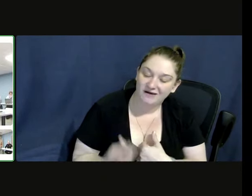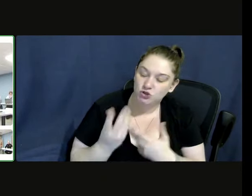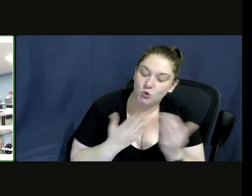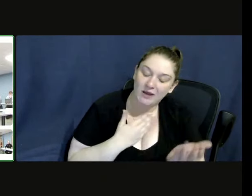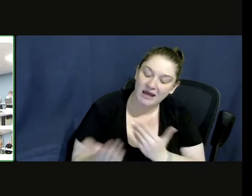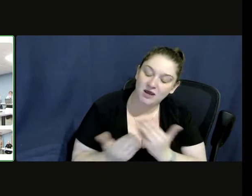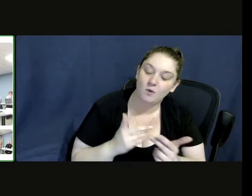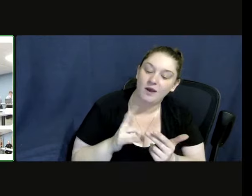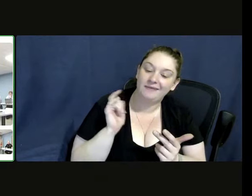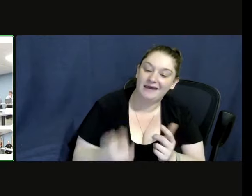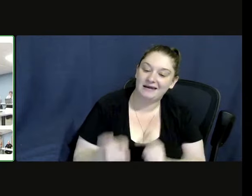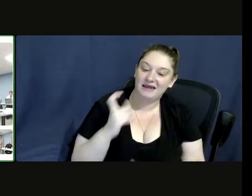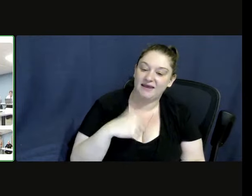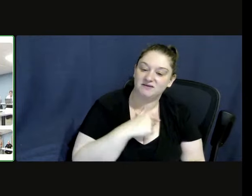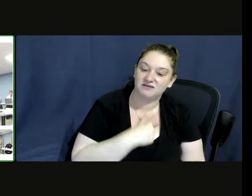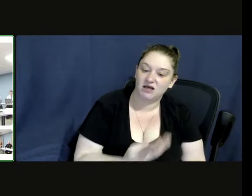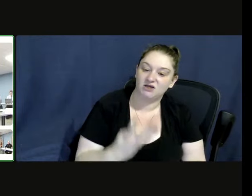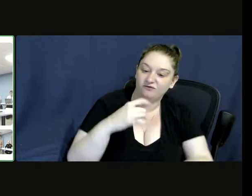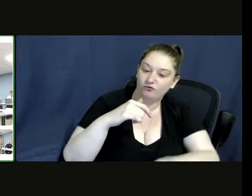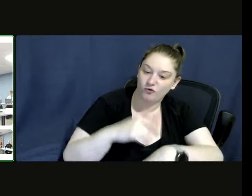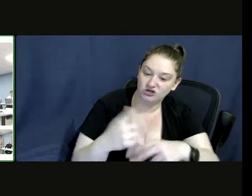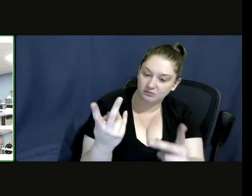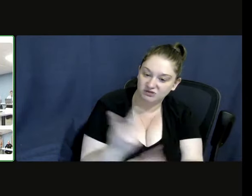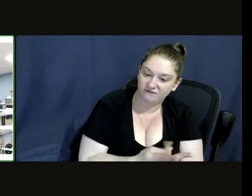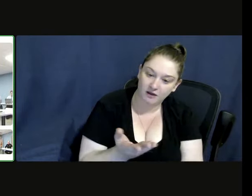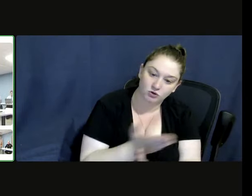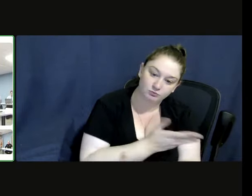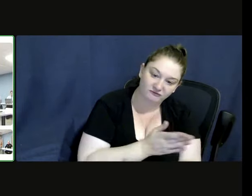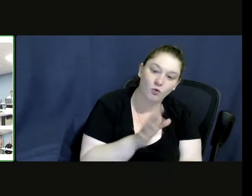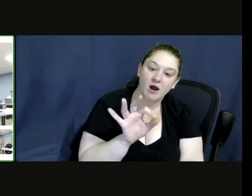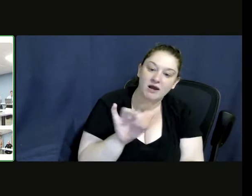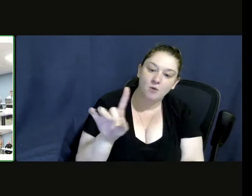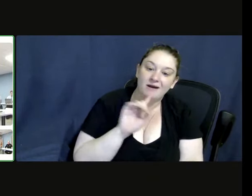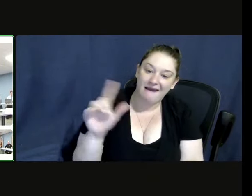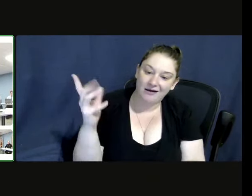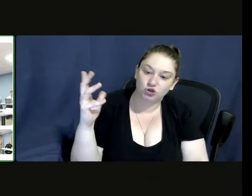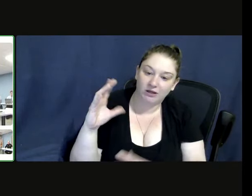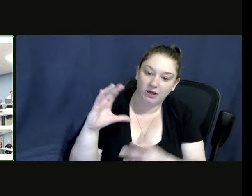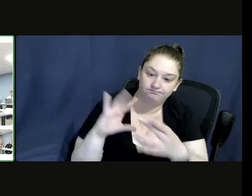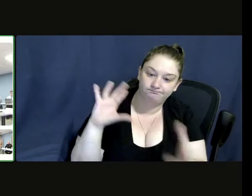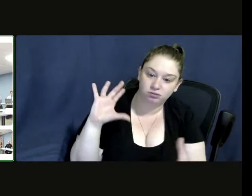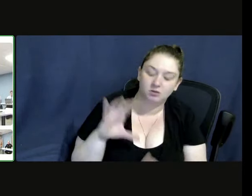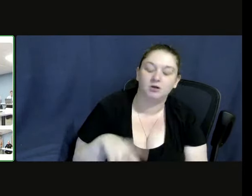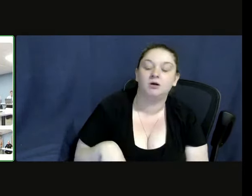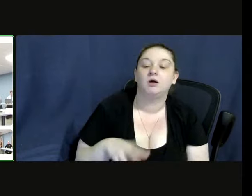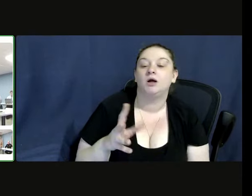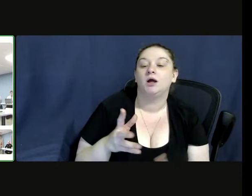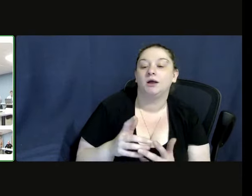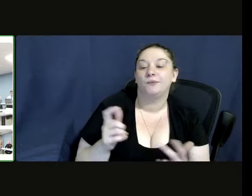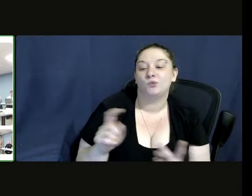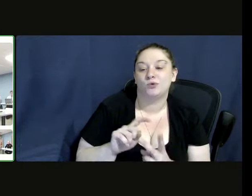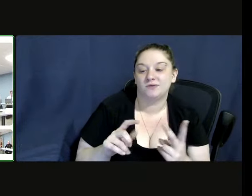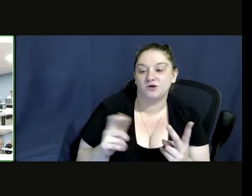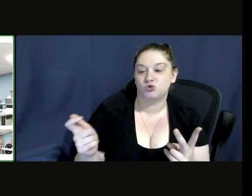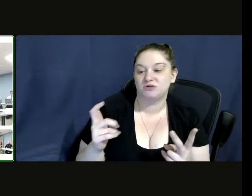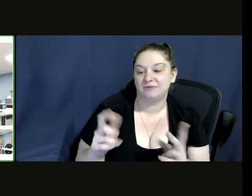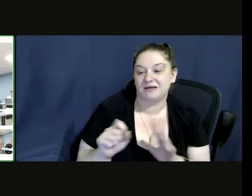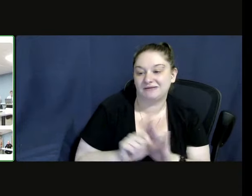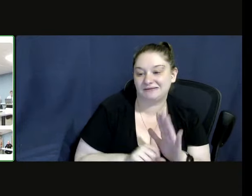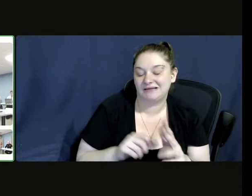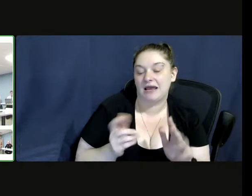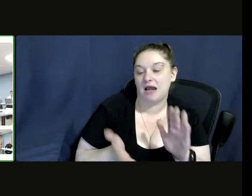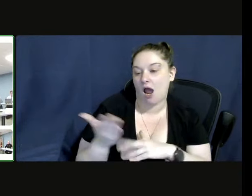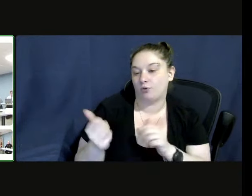us four times of failure before we actually 911 goes away. So most big centers, were the second biggest in the state, operate with two